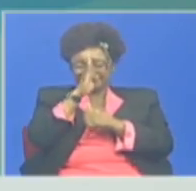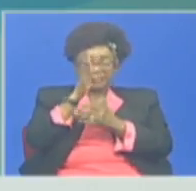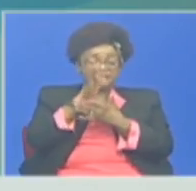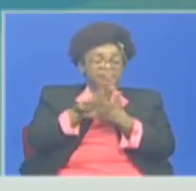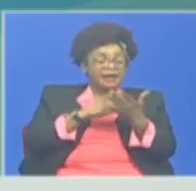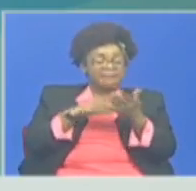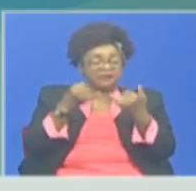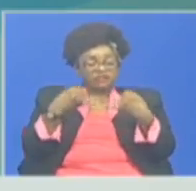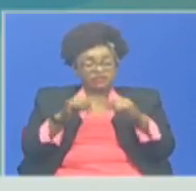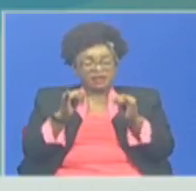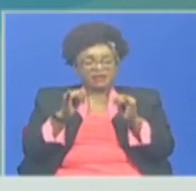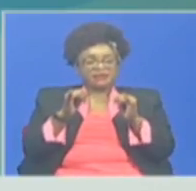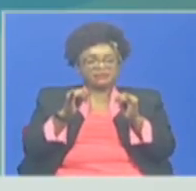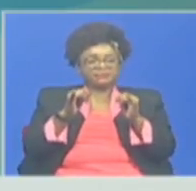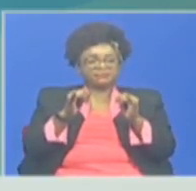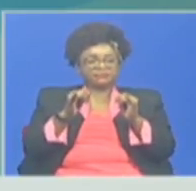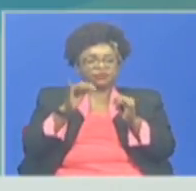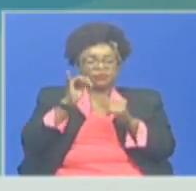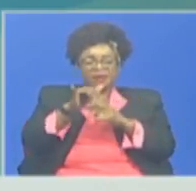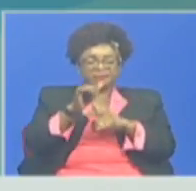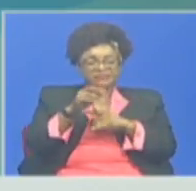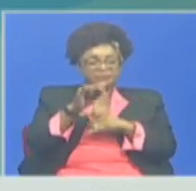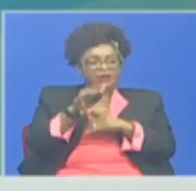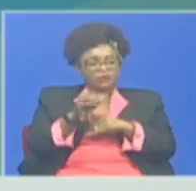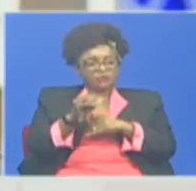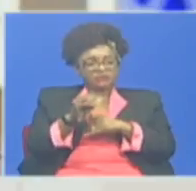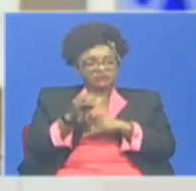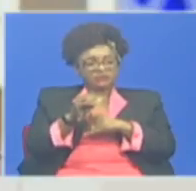looking the gift horse in the mouth.